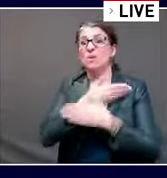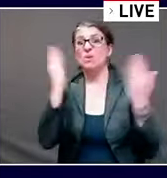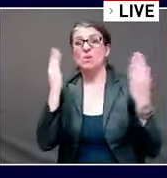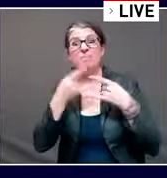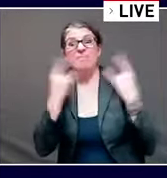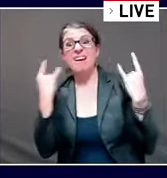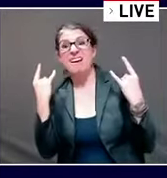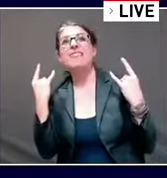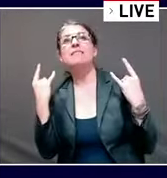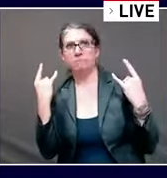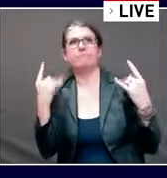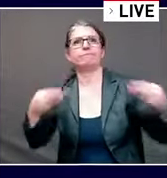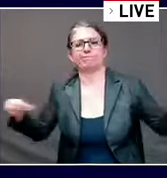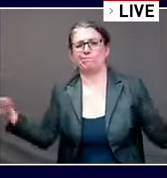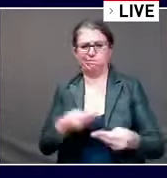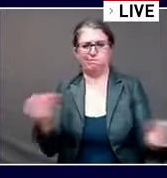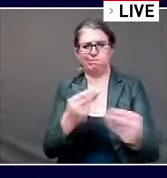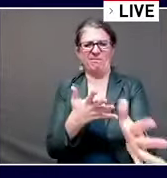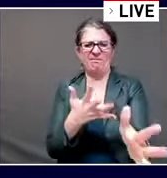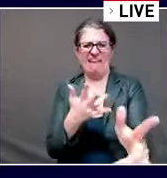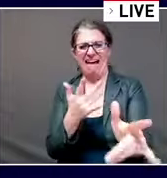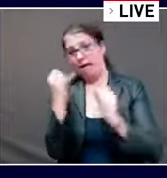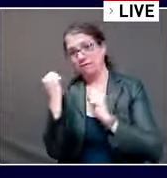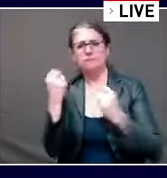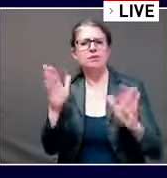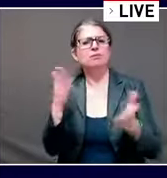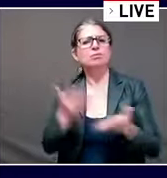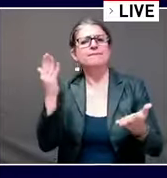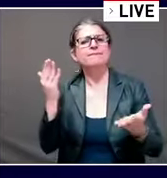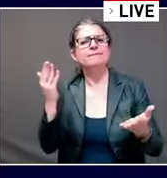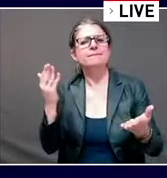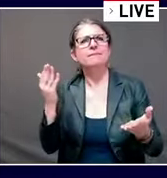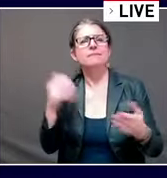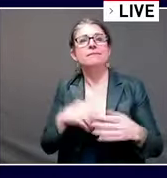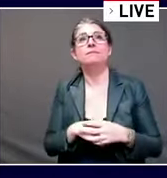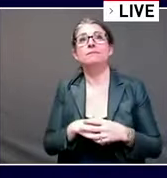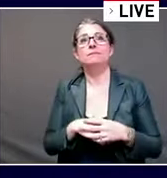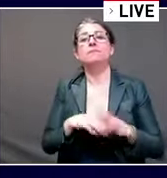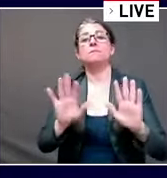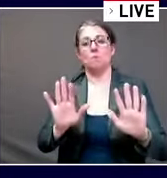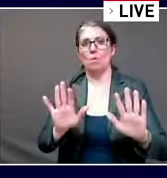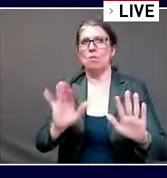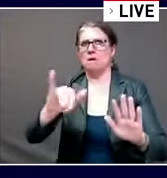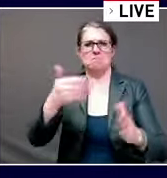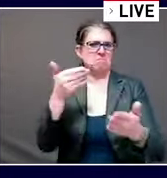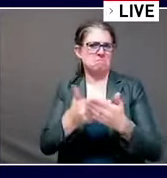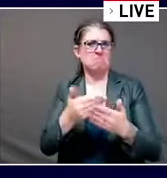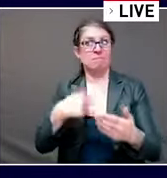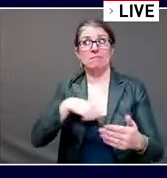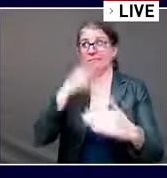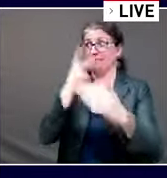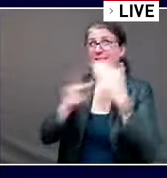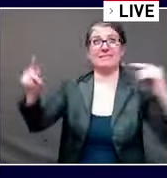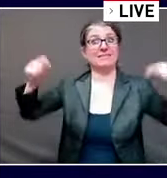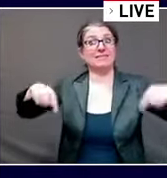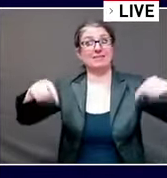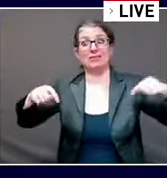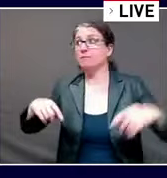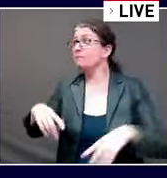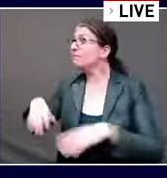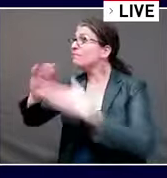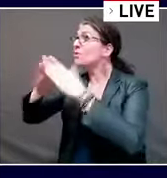of transmission, are among the two strongest predictors of outbreaks happening. If you couple community transmission with